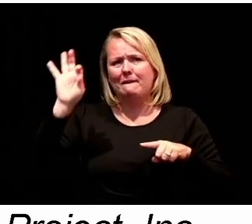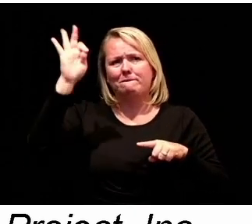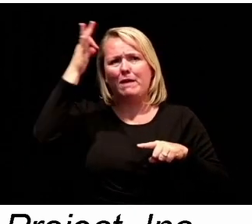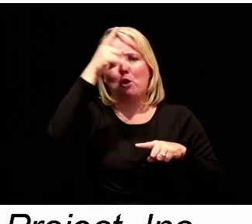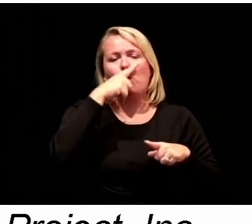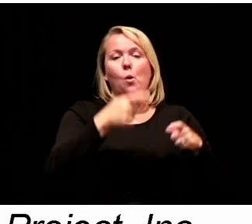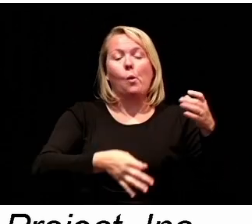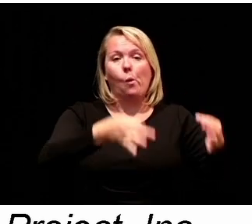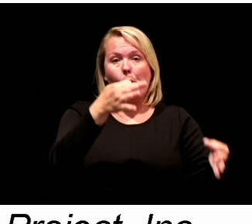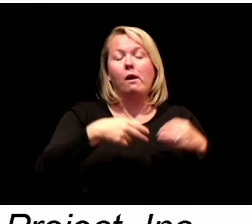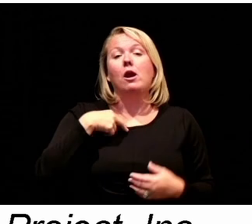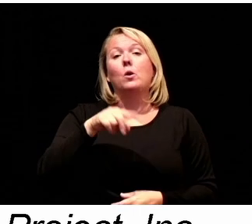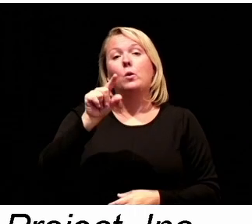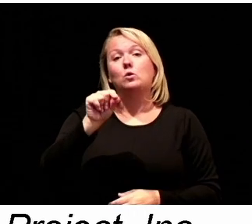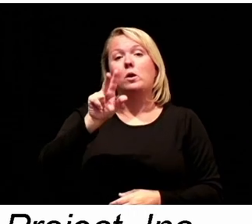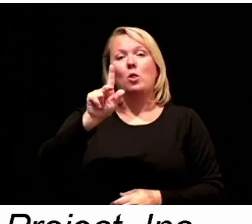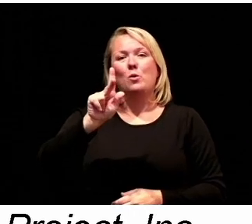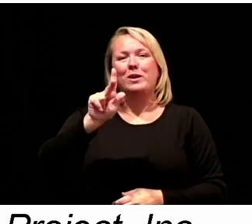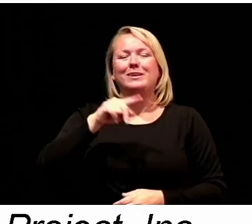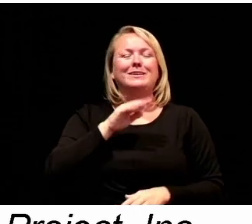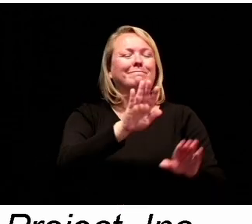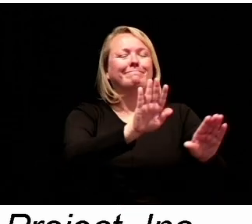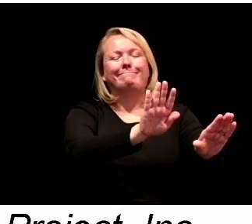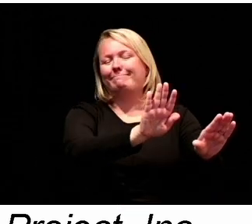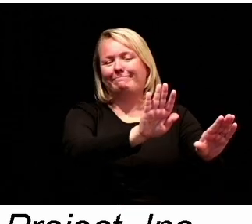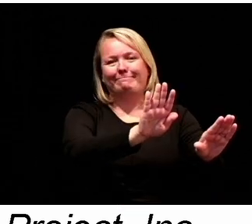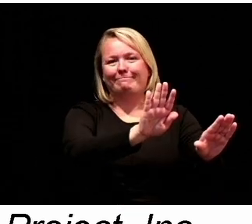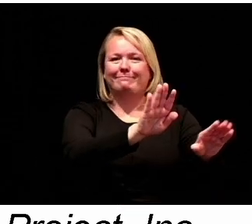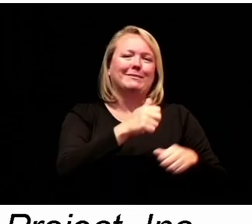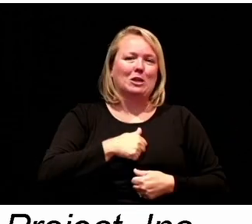where HUD passed the regulation in 2013,